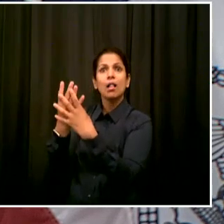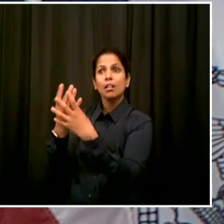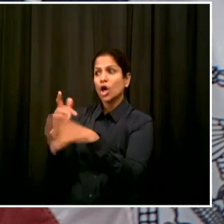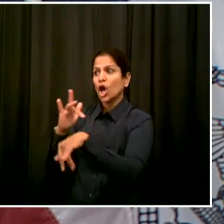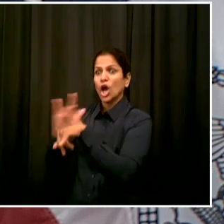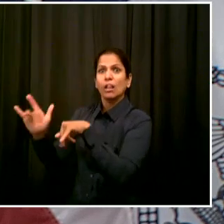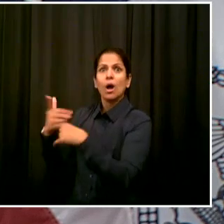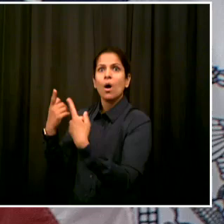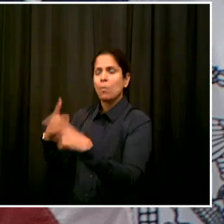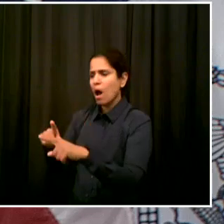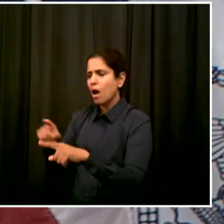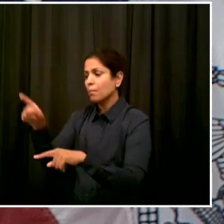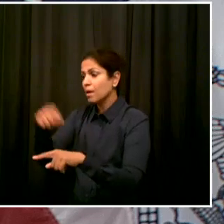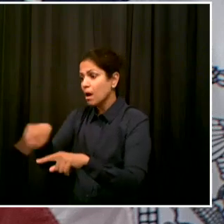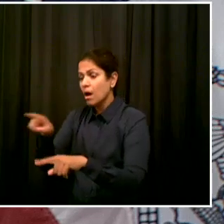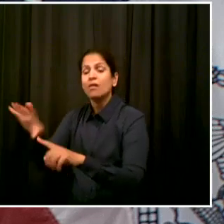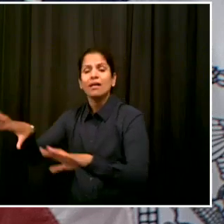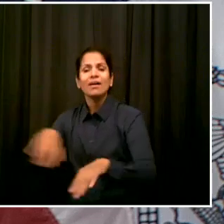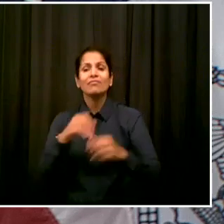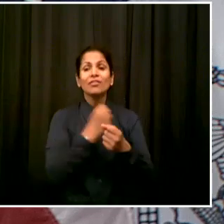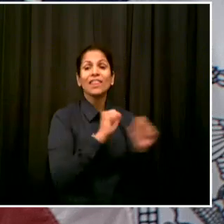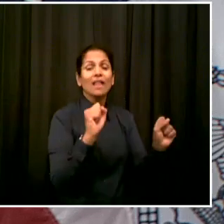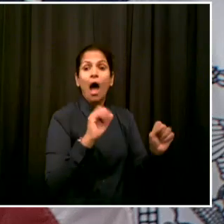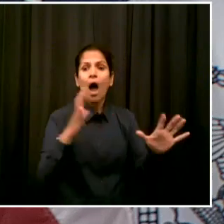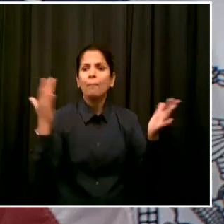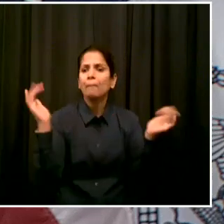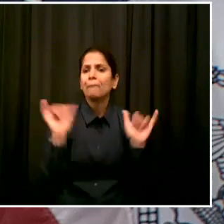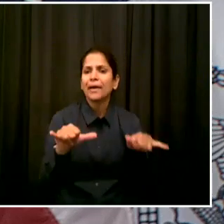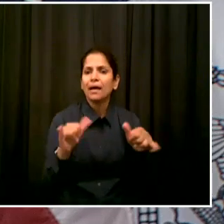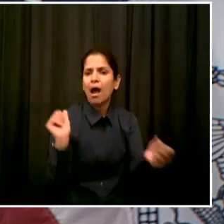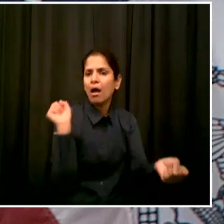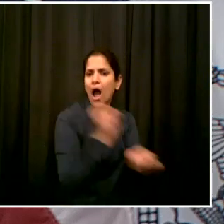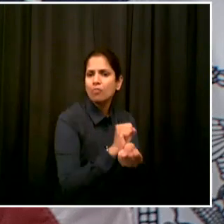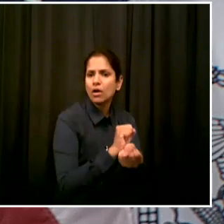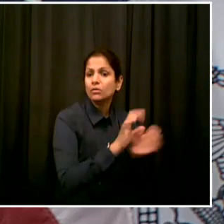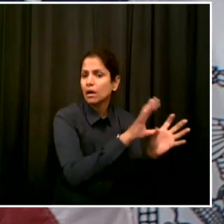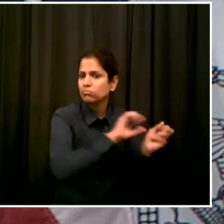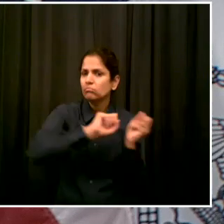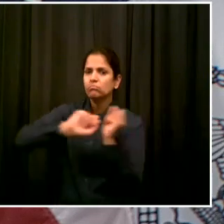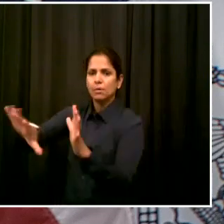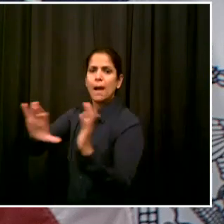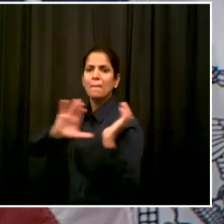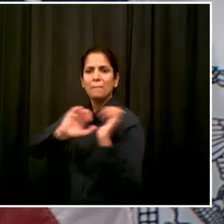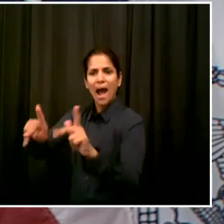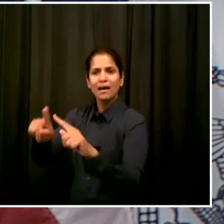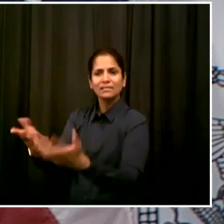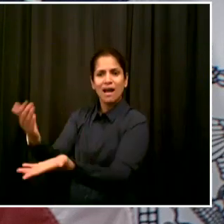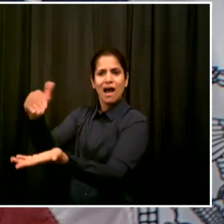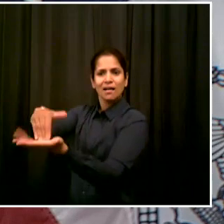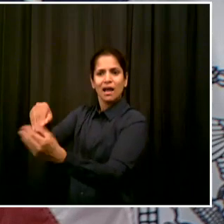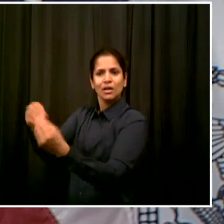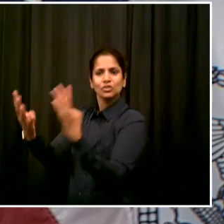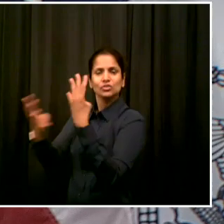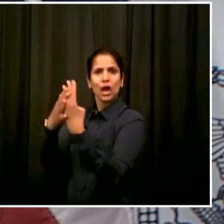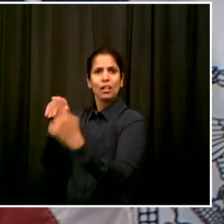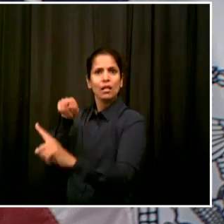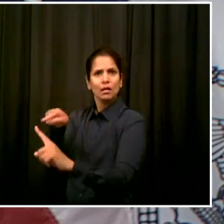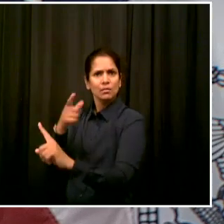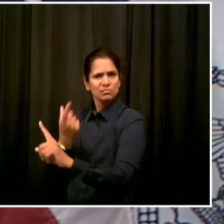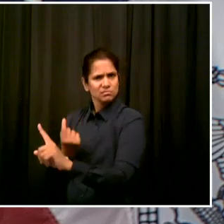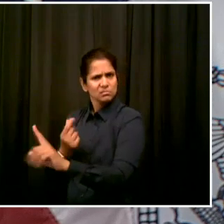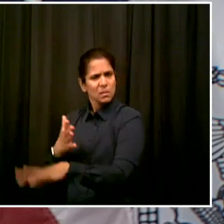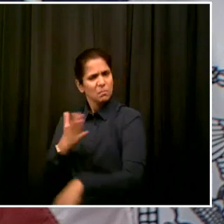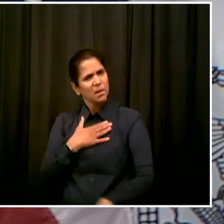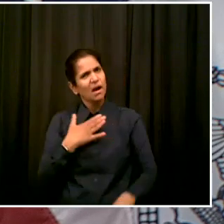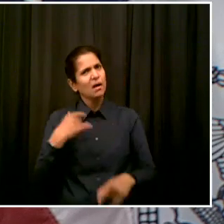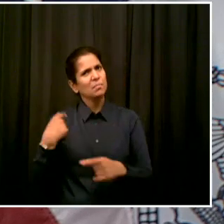of days, and this data that today is showing that their messaging is somewhat flawed